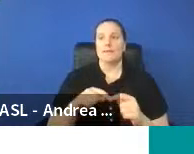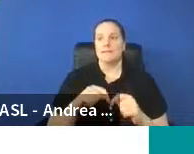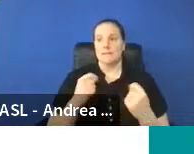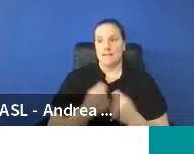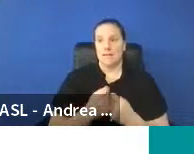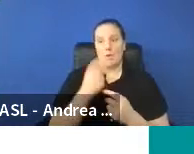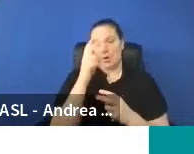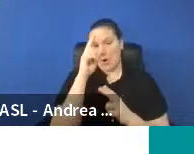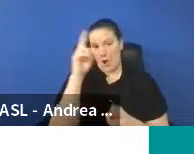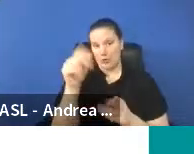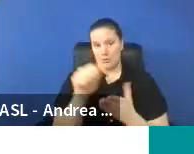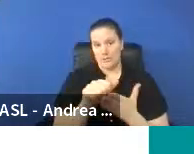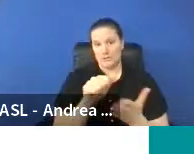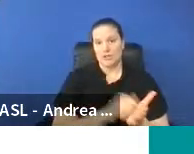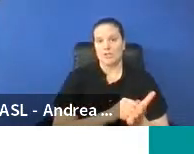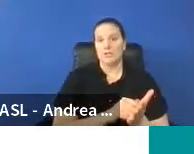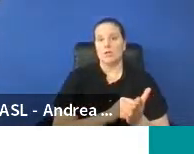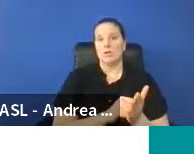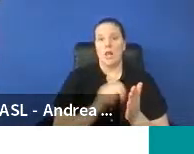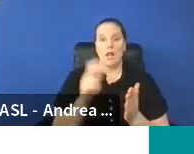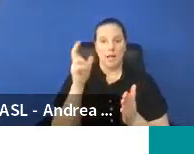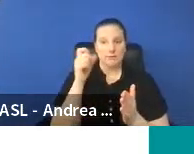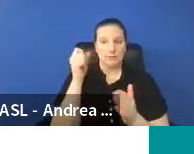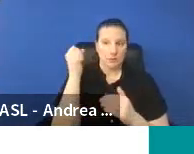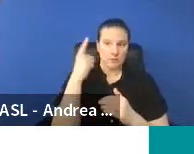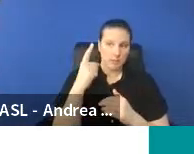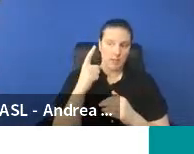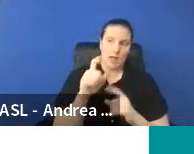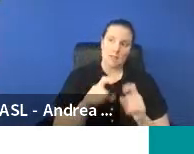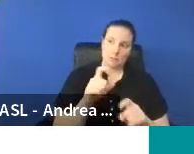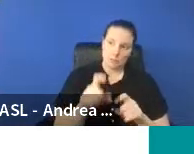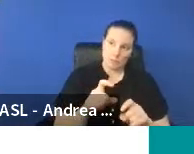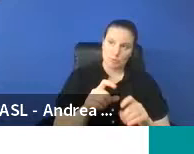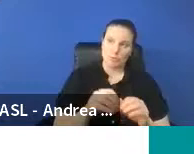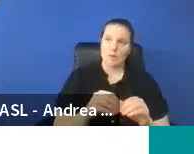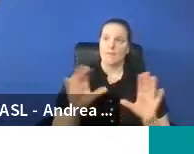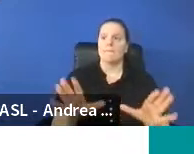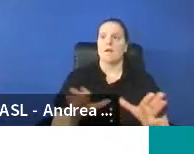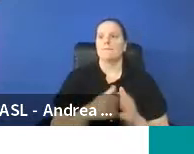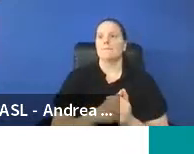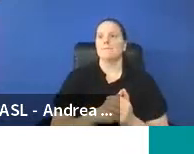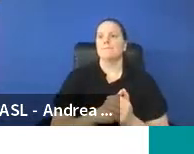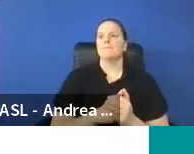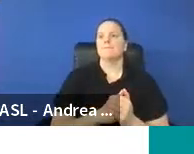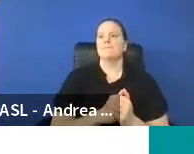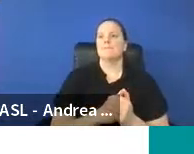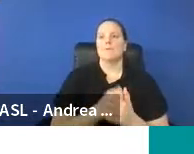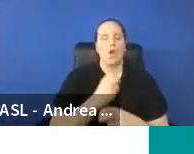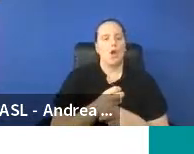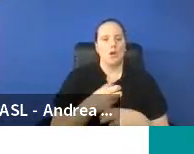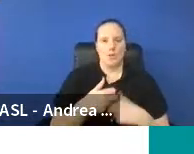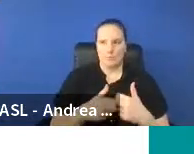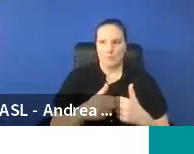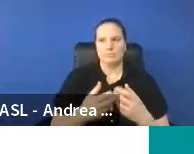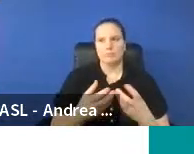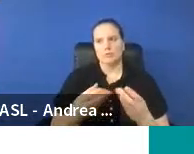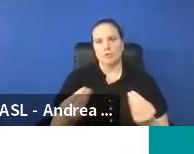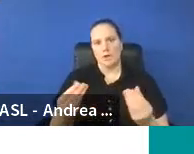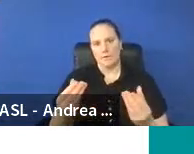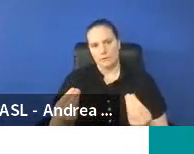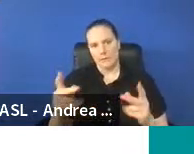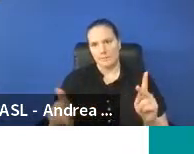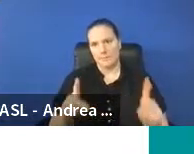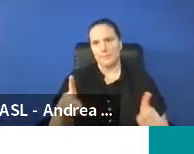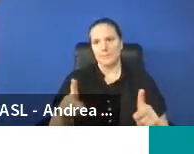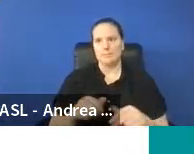going to honor the agenda. We're going to listen to understand and ask questions to clarify. We're going to be hard on the problems and soft on the people. We